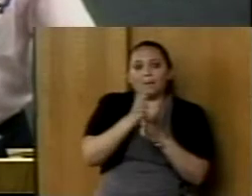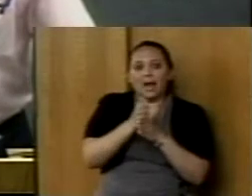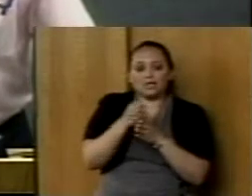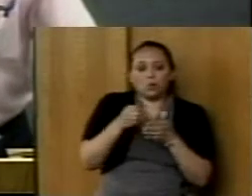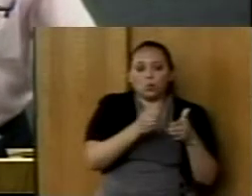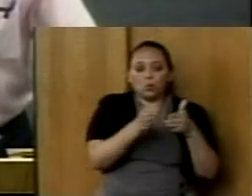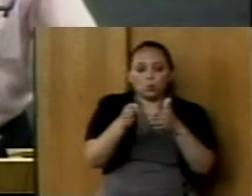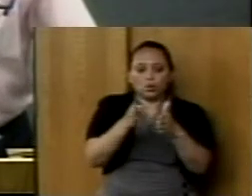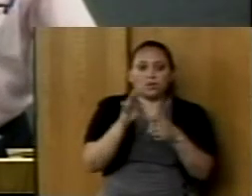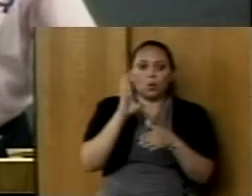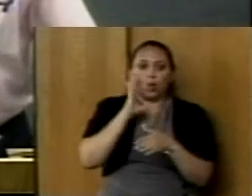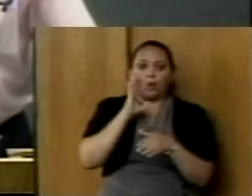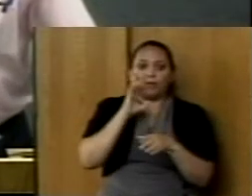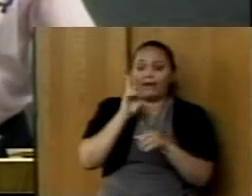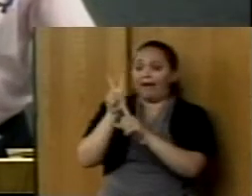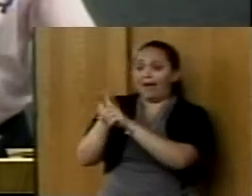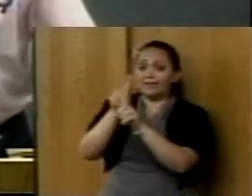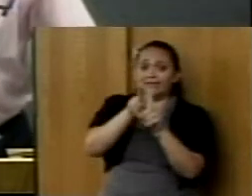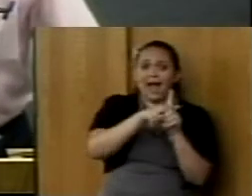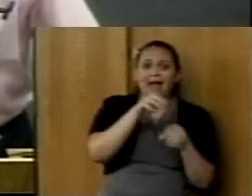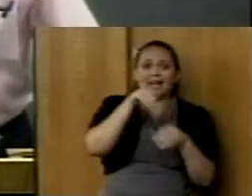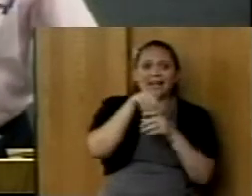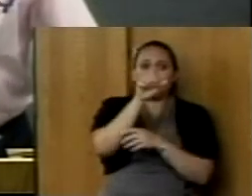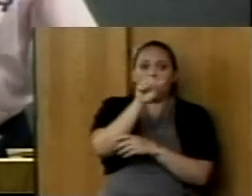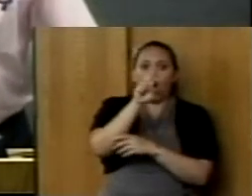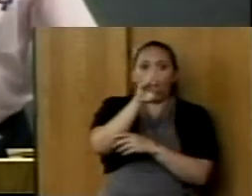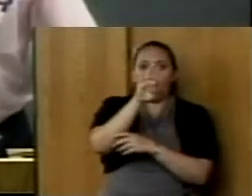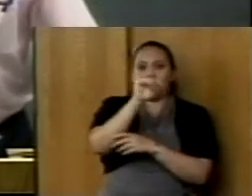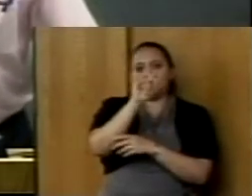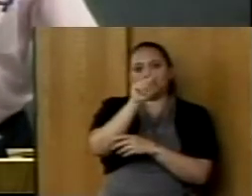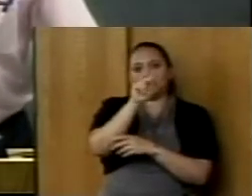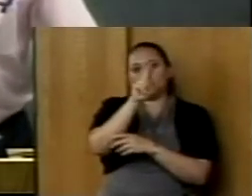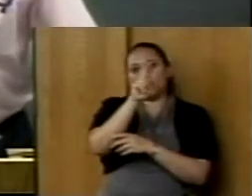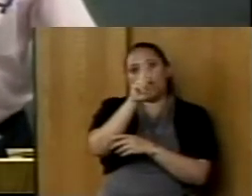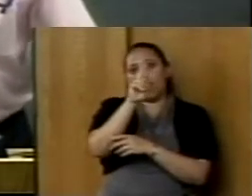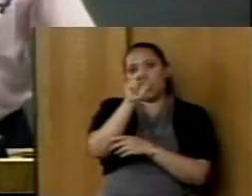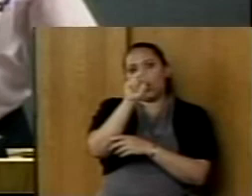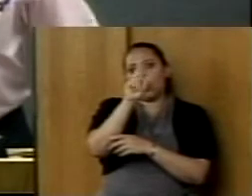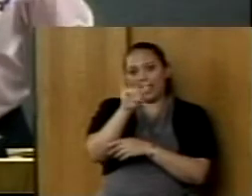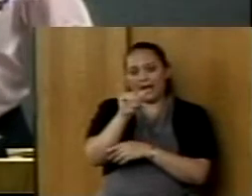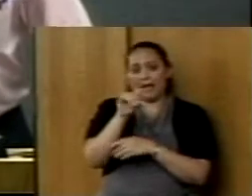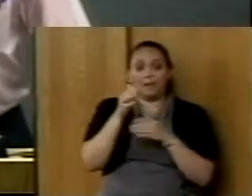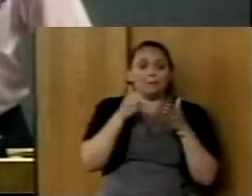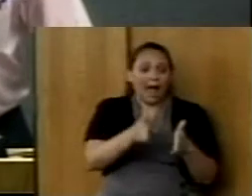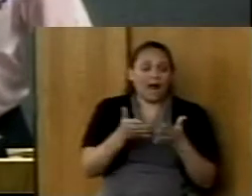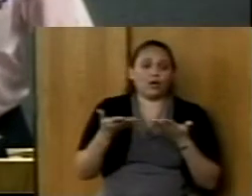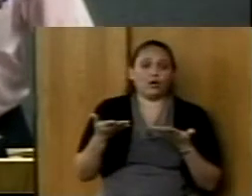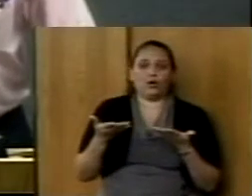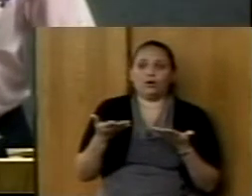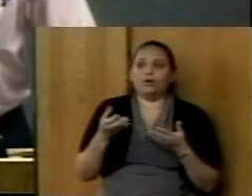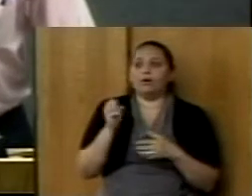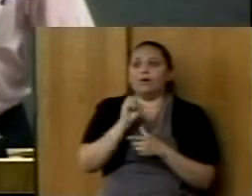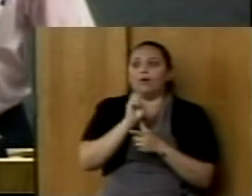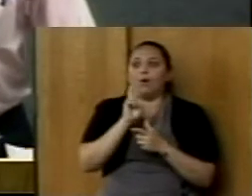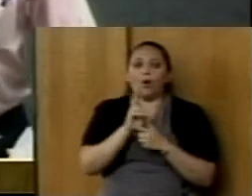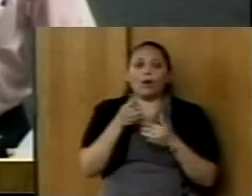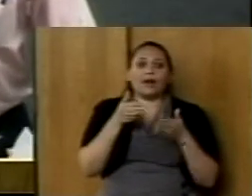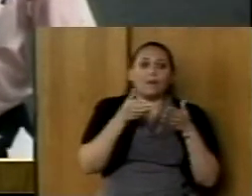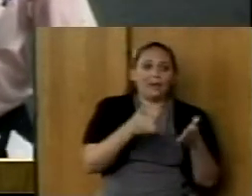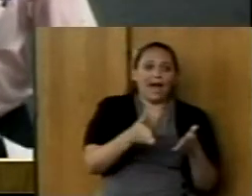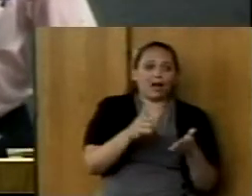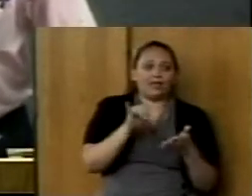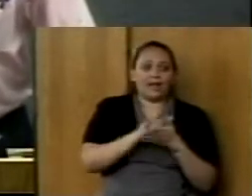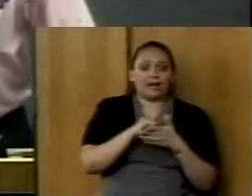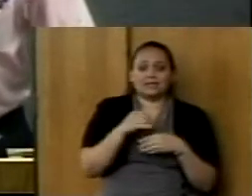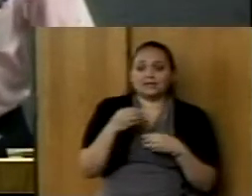assigned in an arbitrary manner or in a capricious manner or in a manner that is